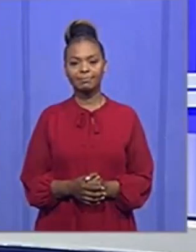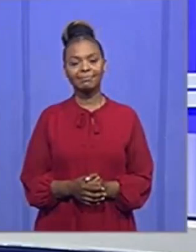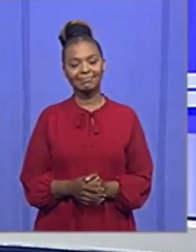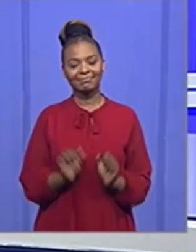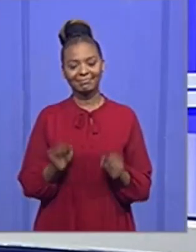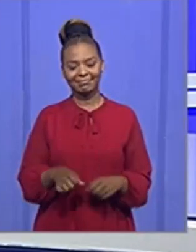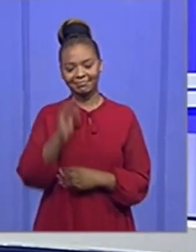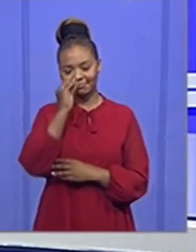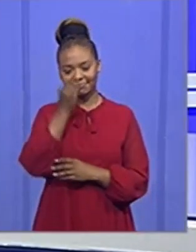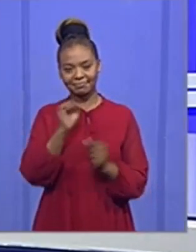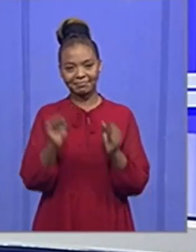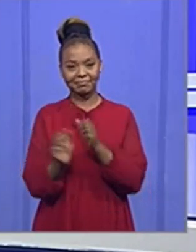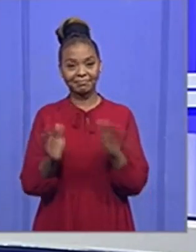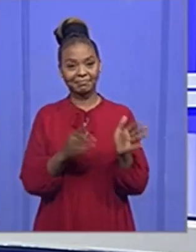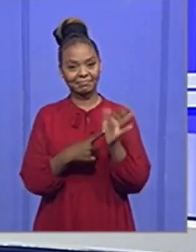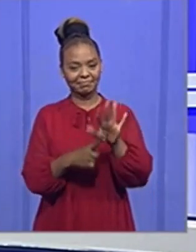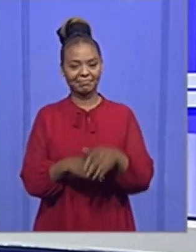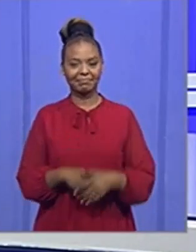Moi bulipi bela tete.